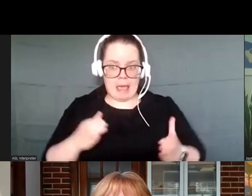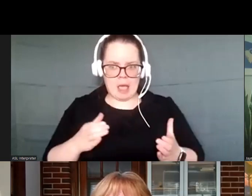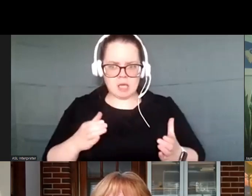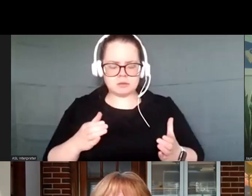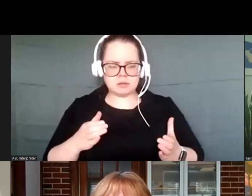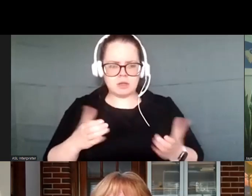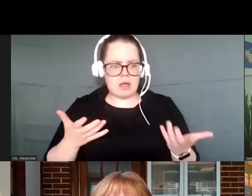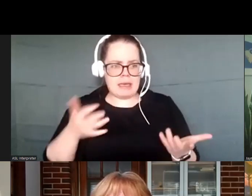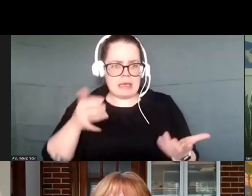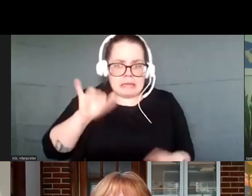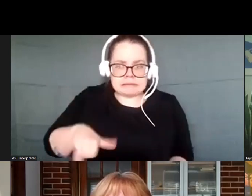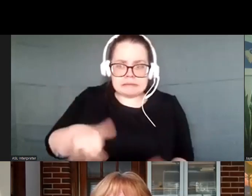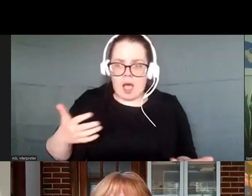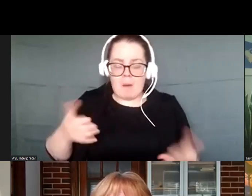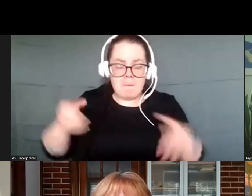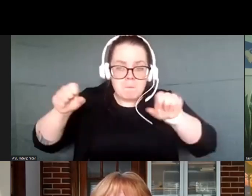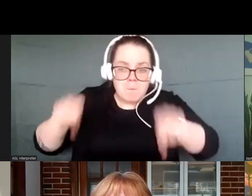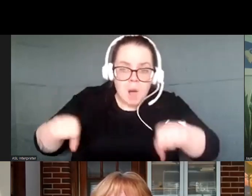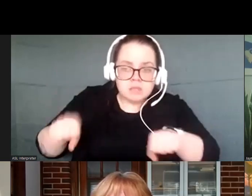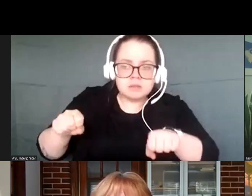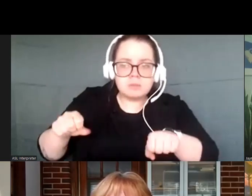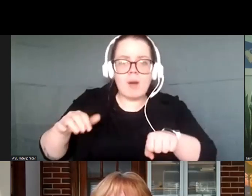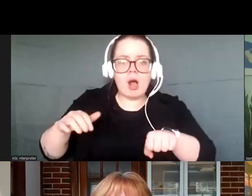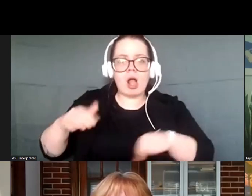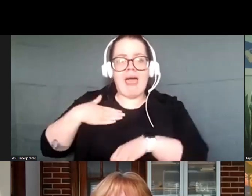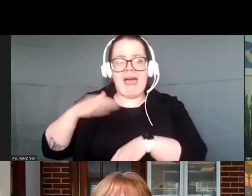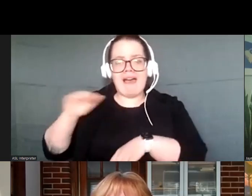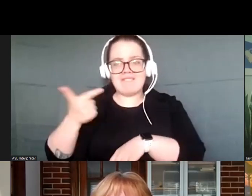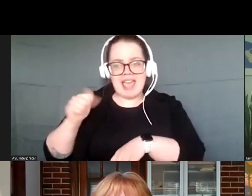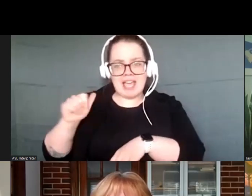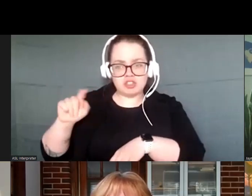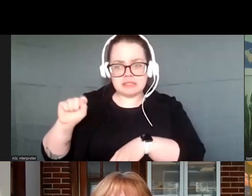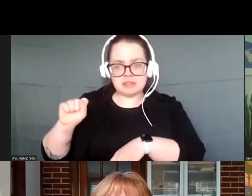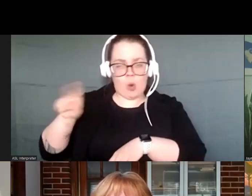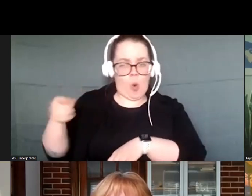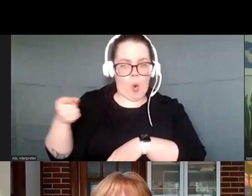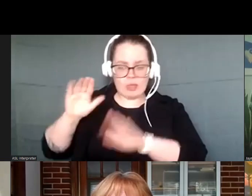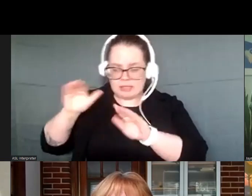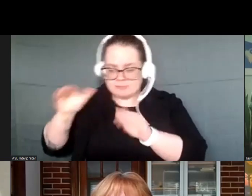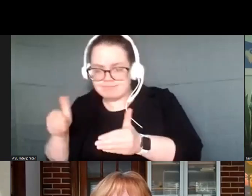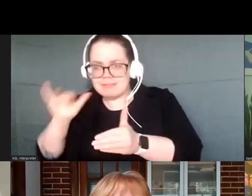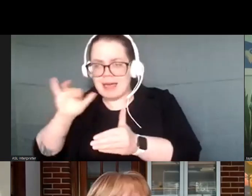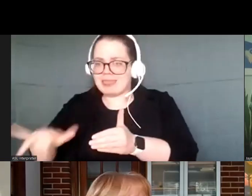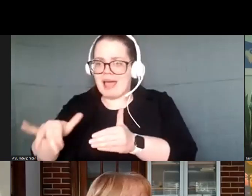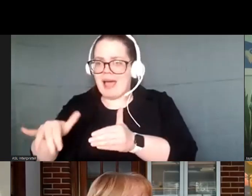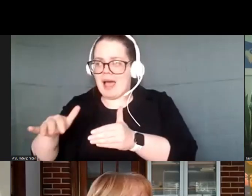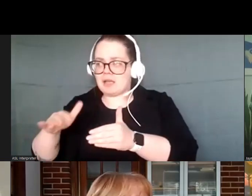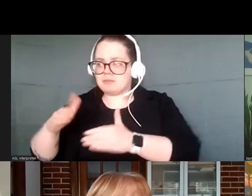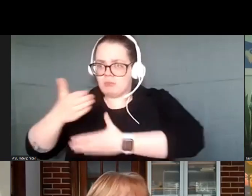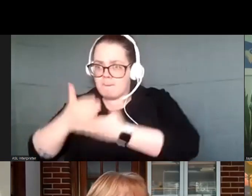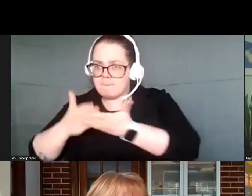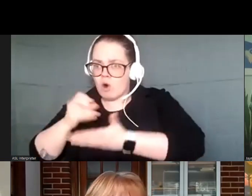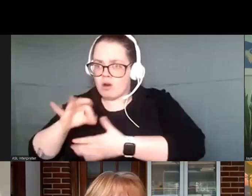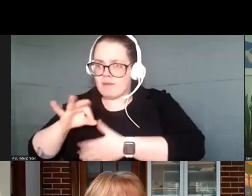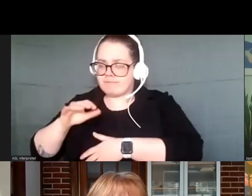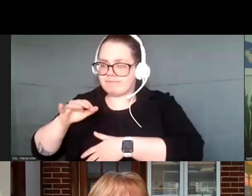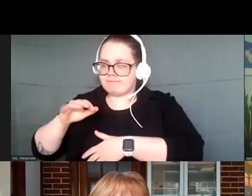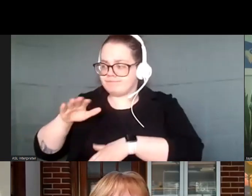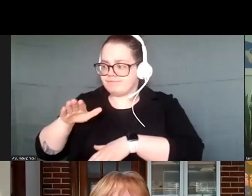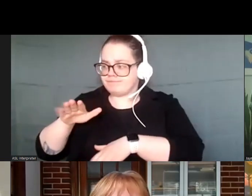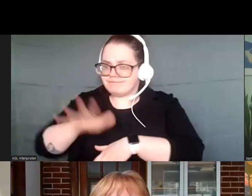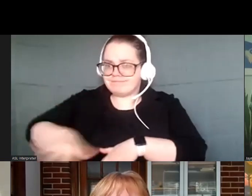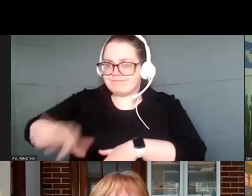know, strictly in that realm of the music industry and the arts industry. Is that the path to go to,